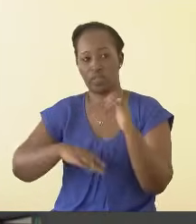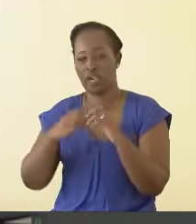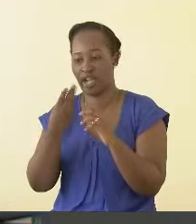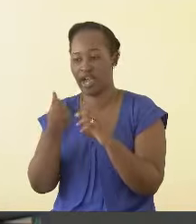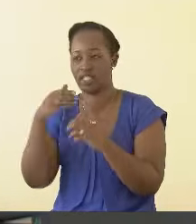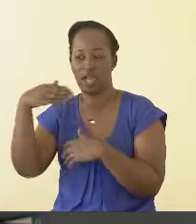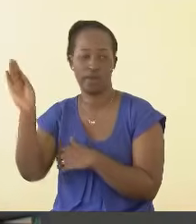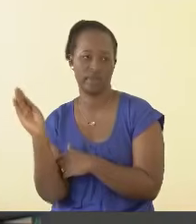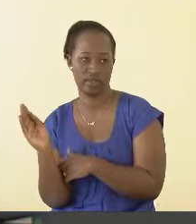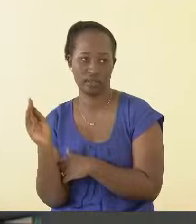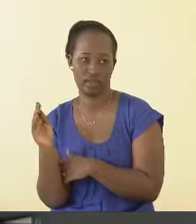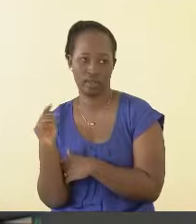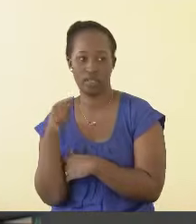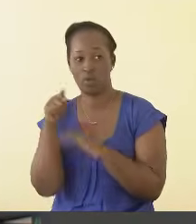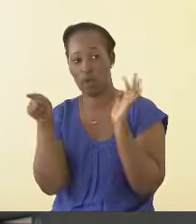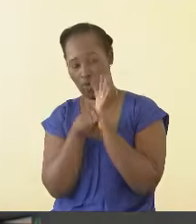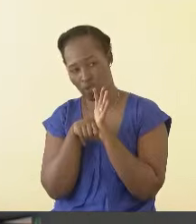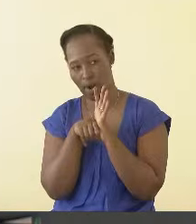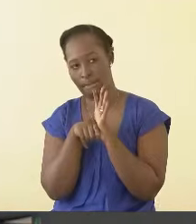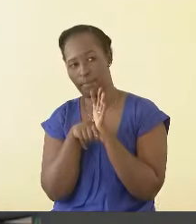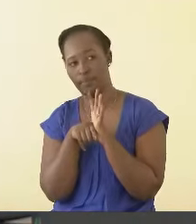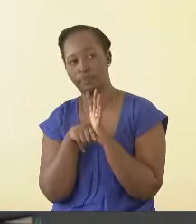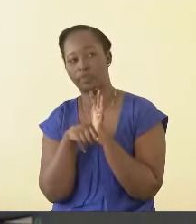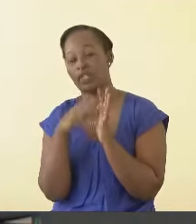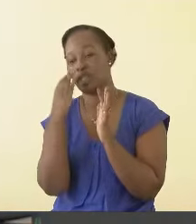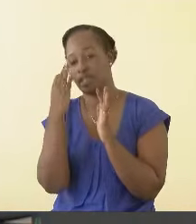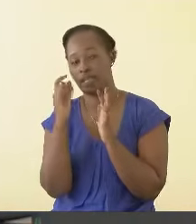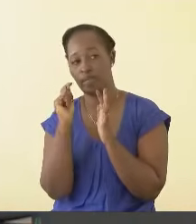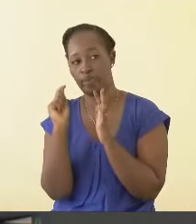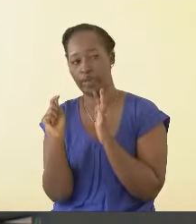this one, you subtract this. So if you get